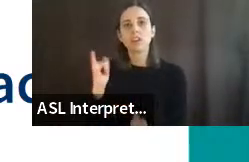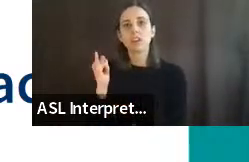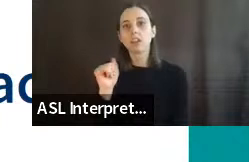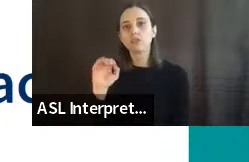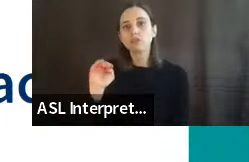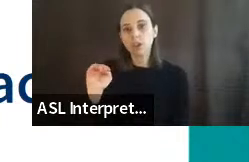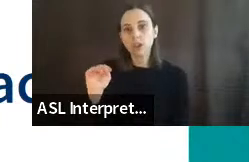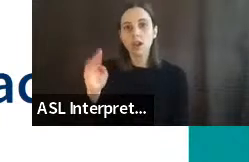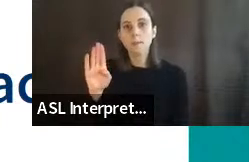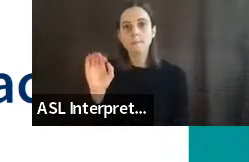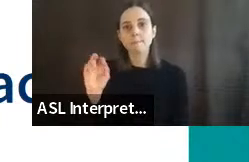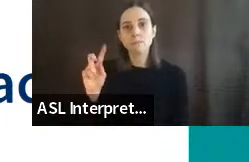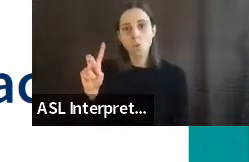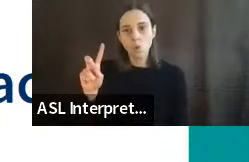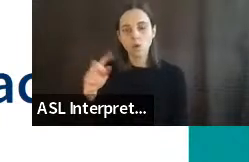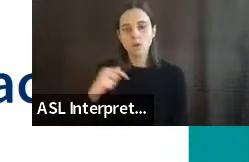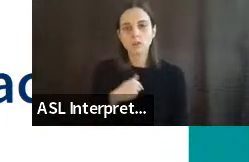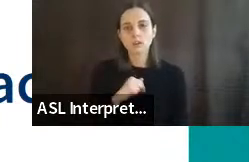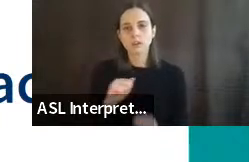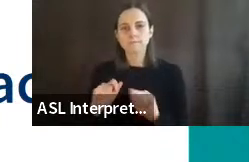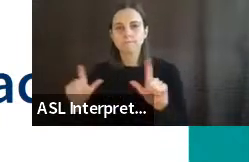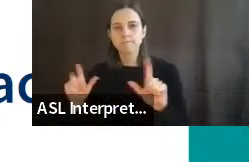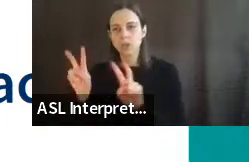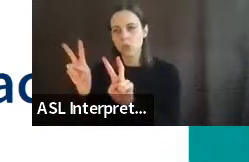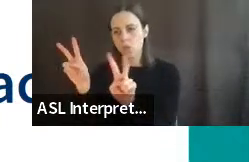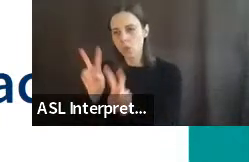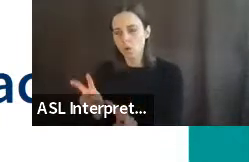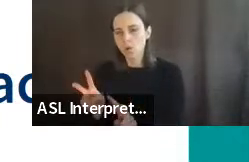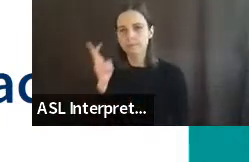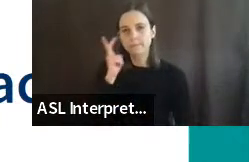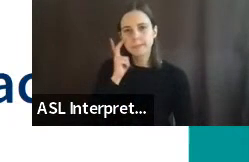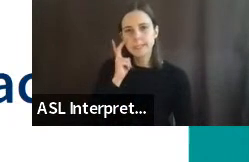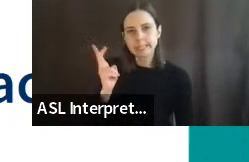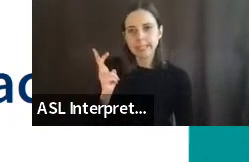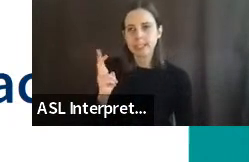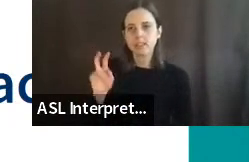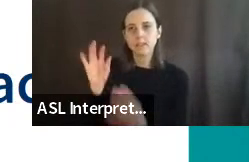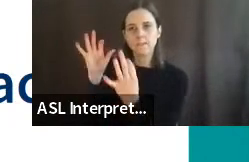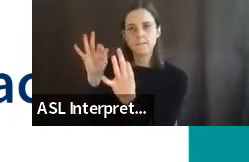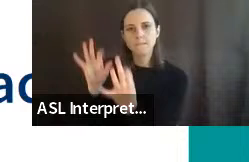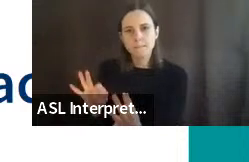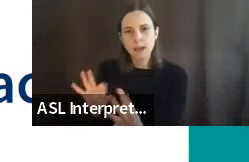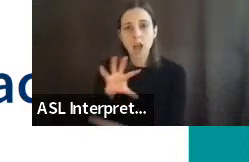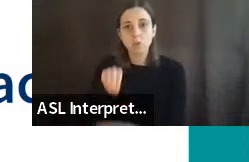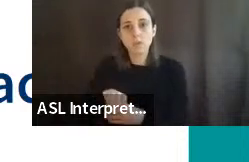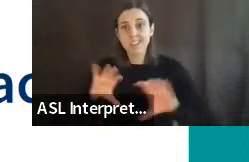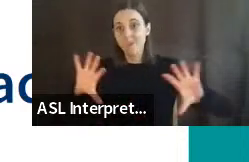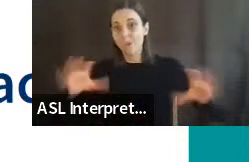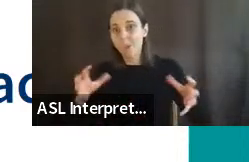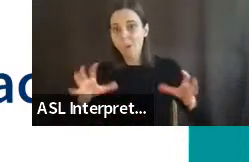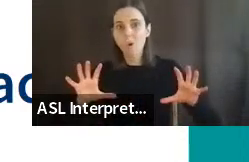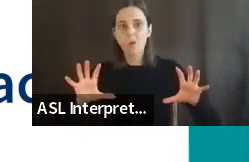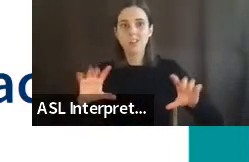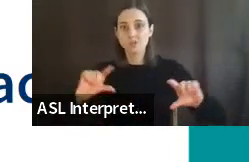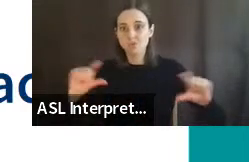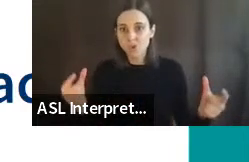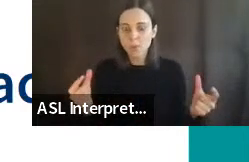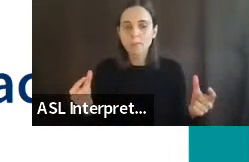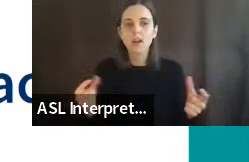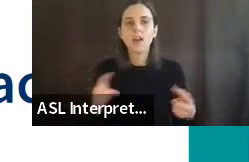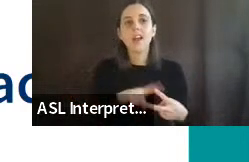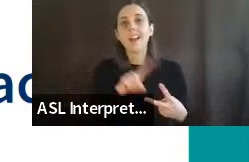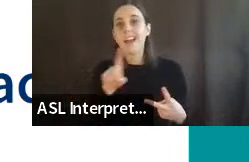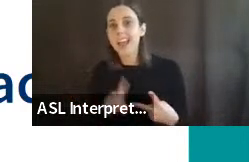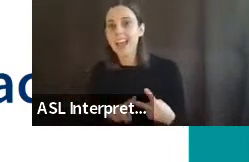at the feedback that was shared as the full group and then in the small breakout groups, that these were some of those high level